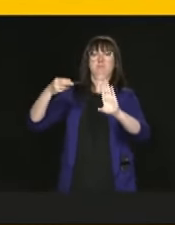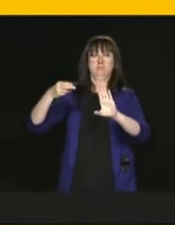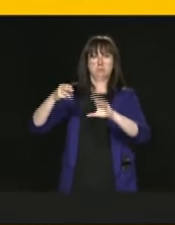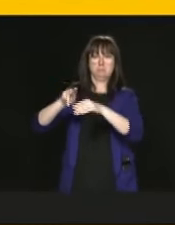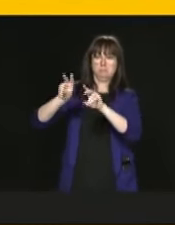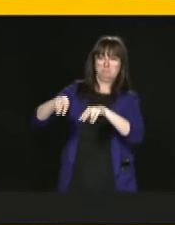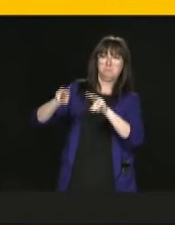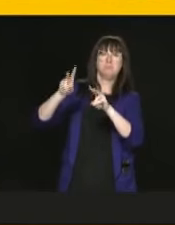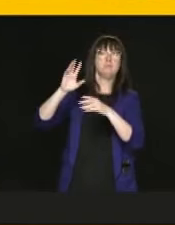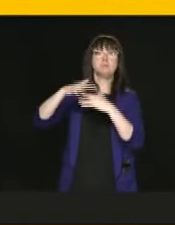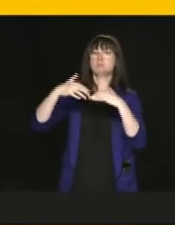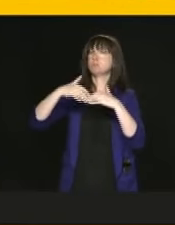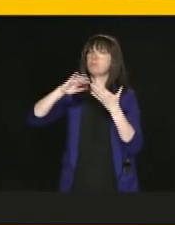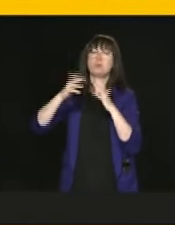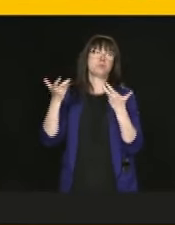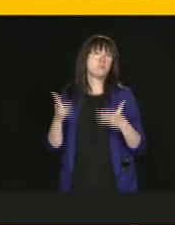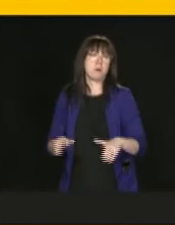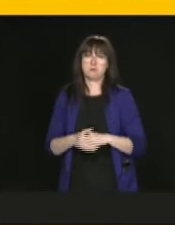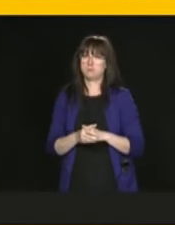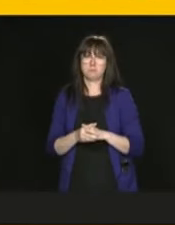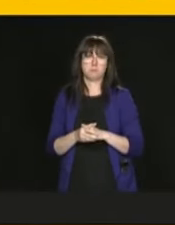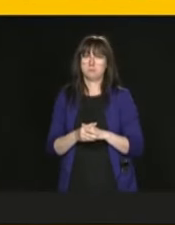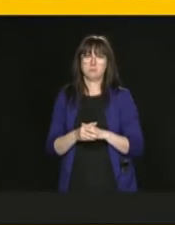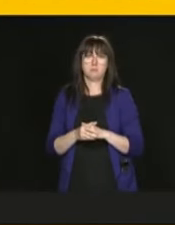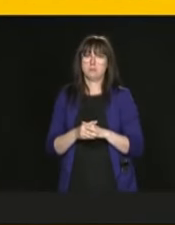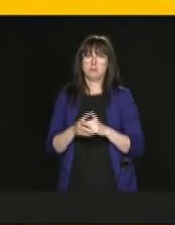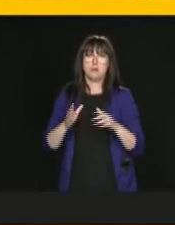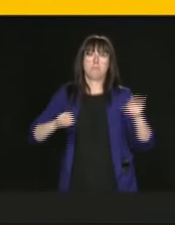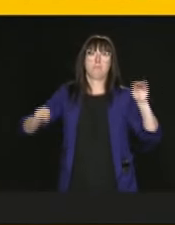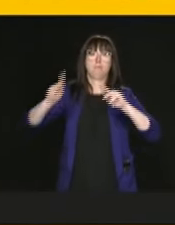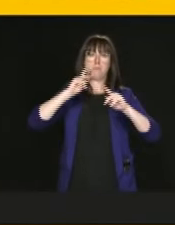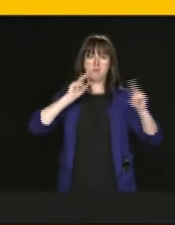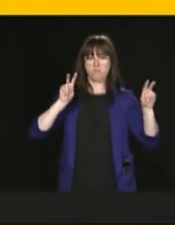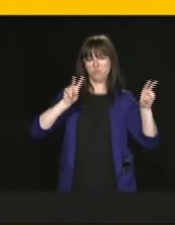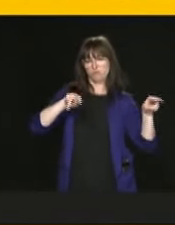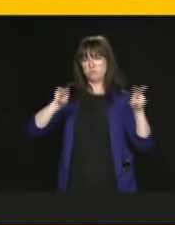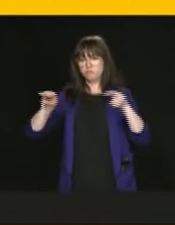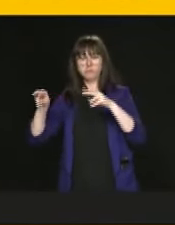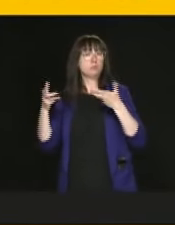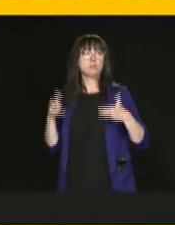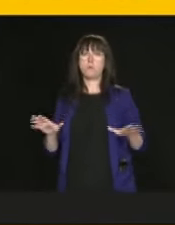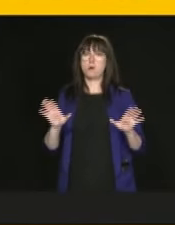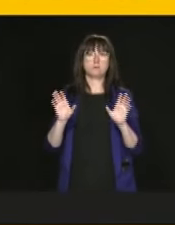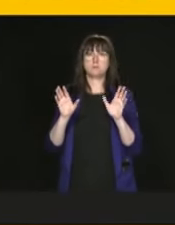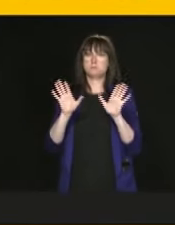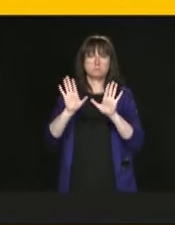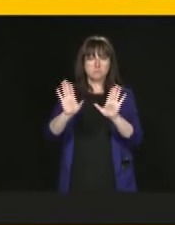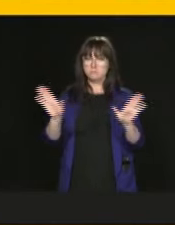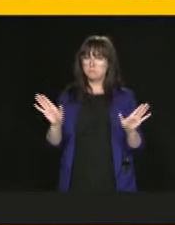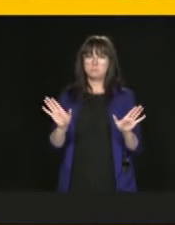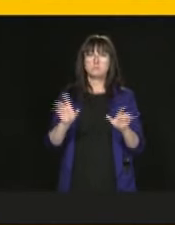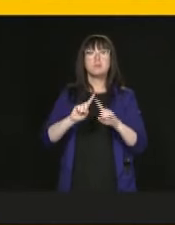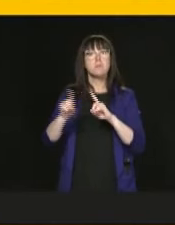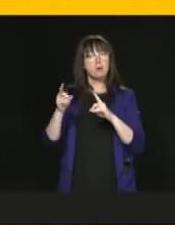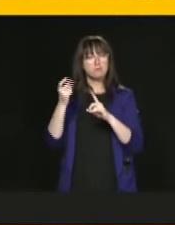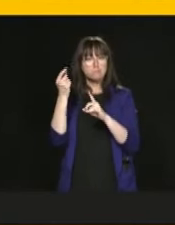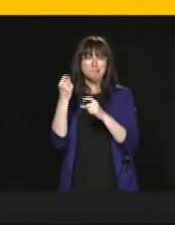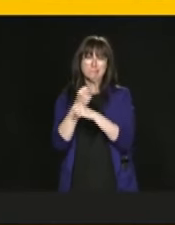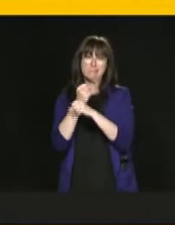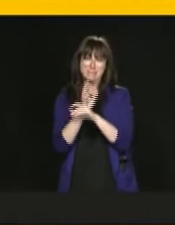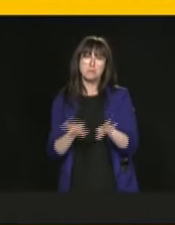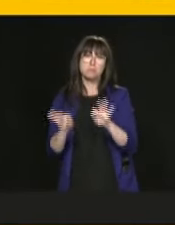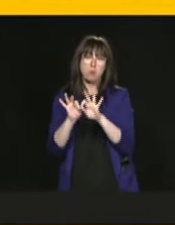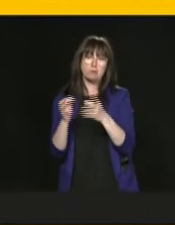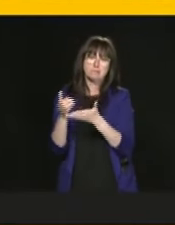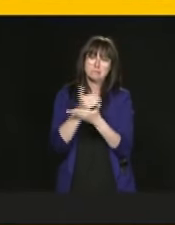that would fly around, and people would judge people for no particular reason. But that data is important to collect, and we do have to be sensitive to First Nations control